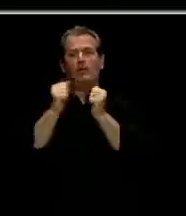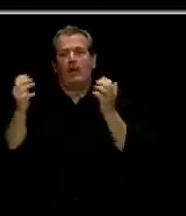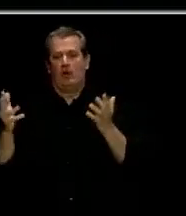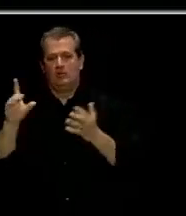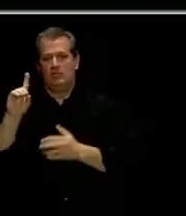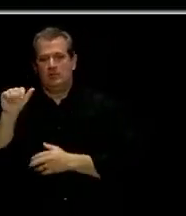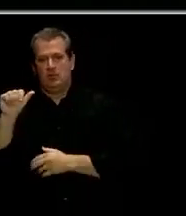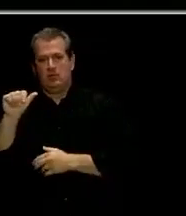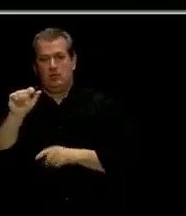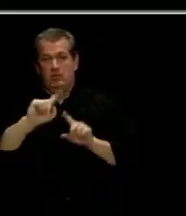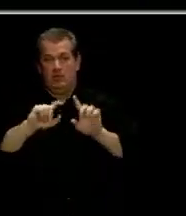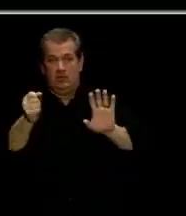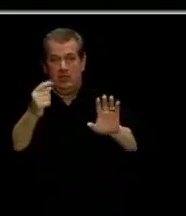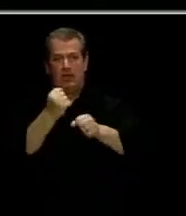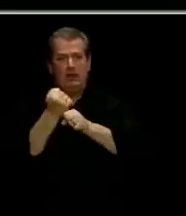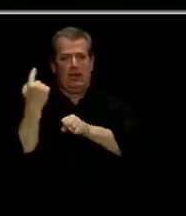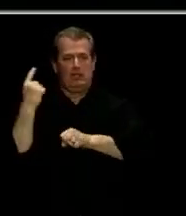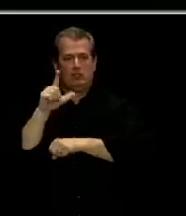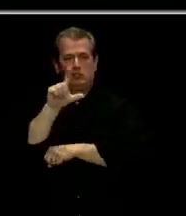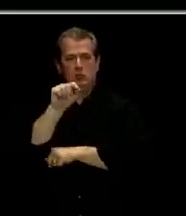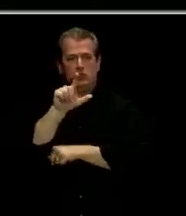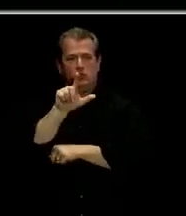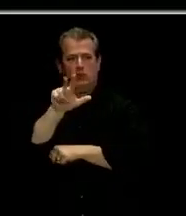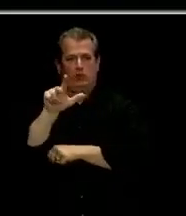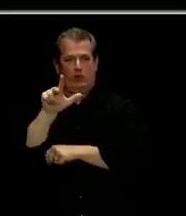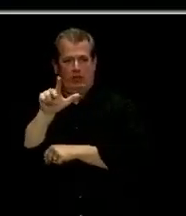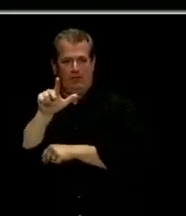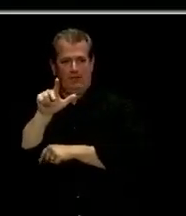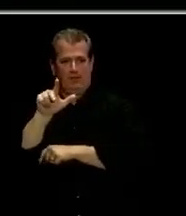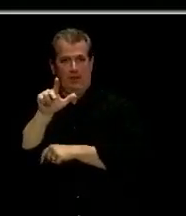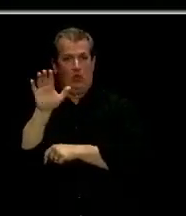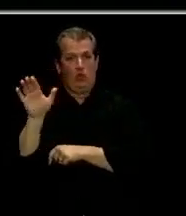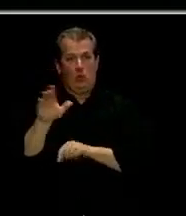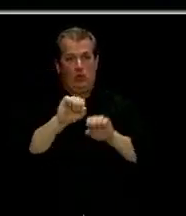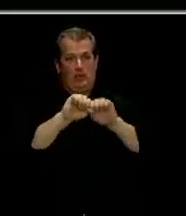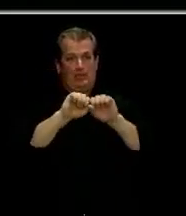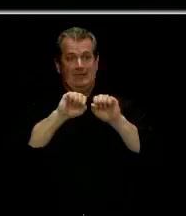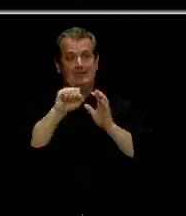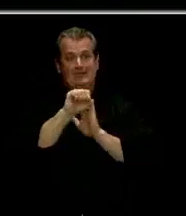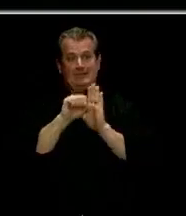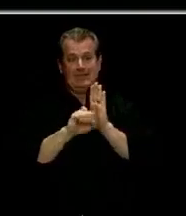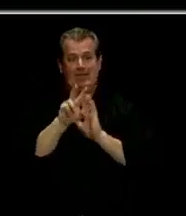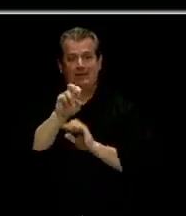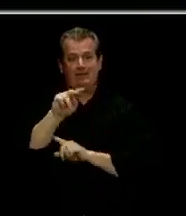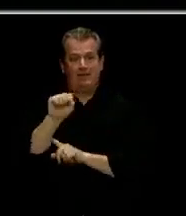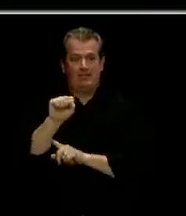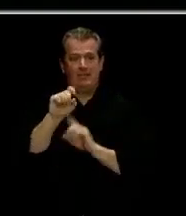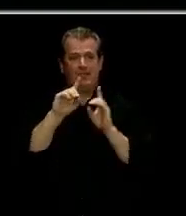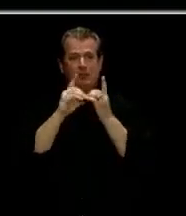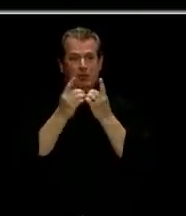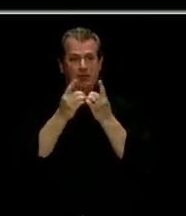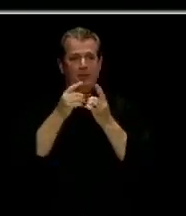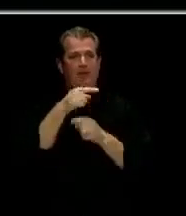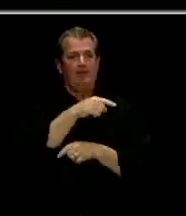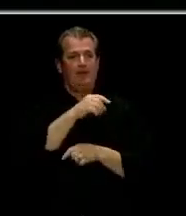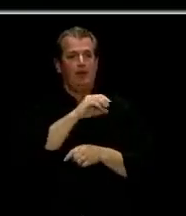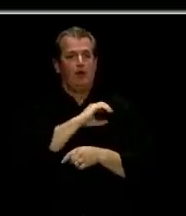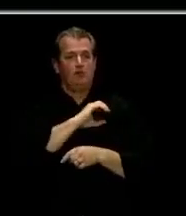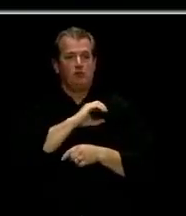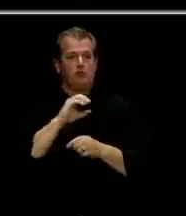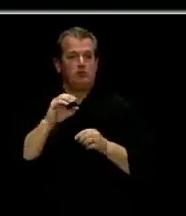alone, 2023, your state Veterans Affairs Department, our state veteran service officers, connected